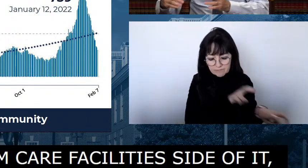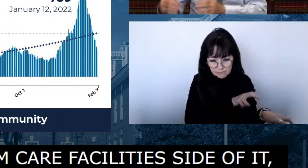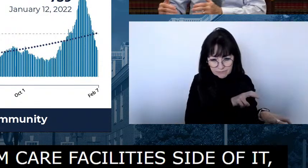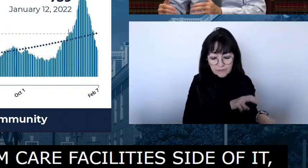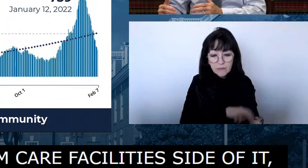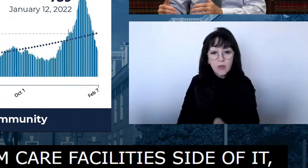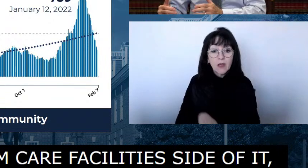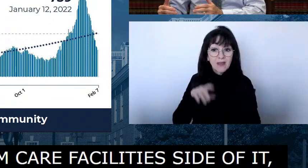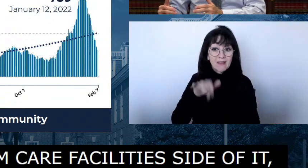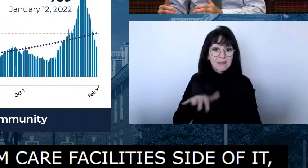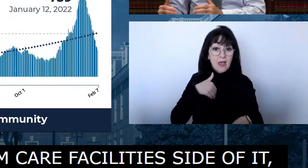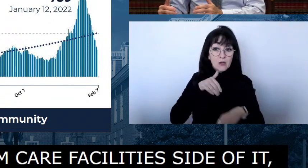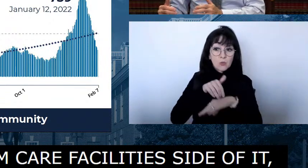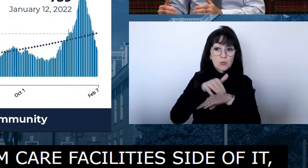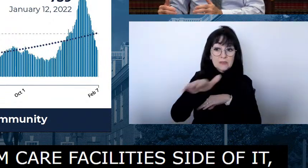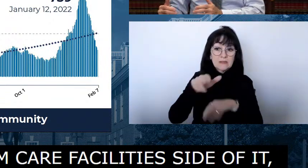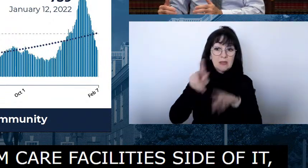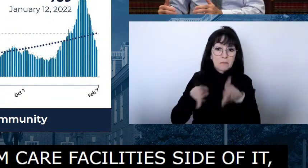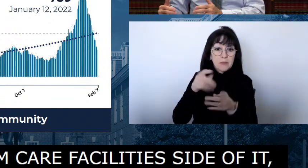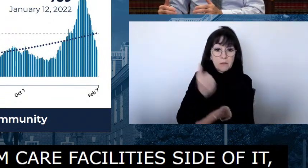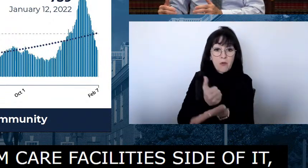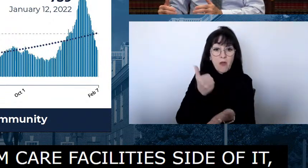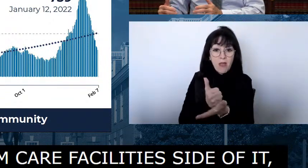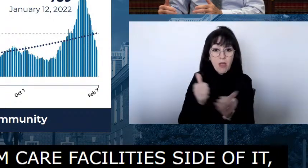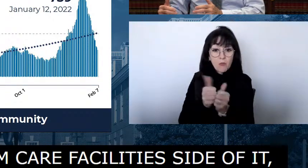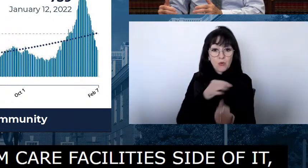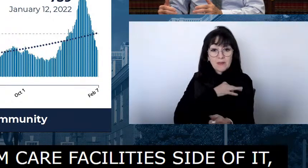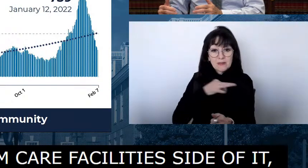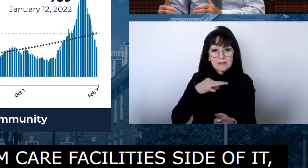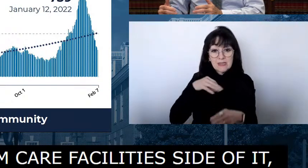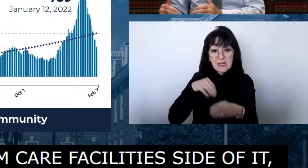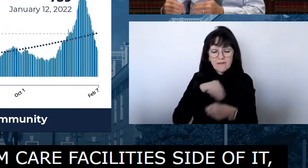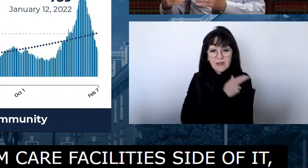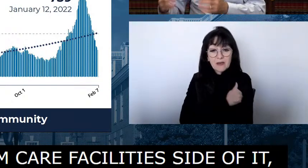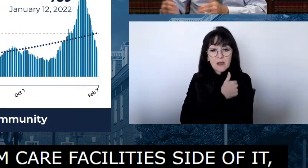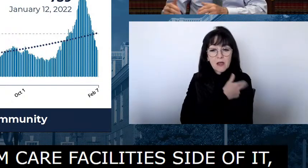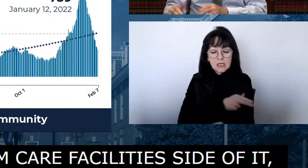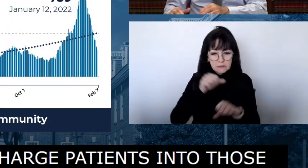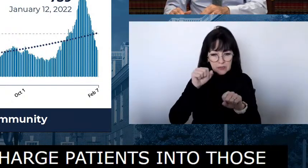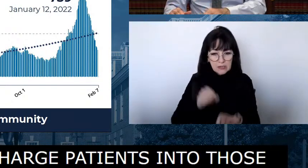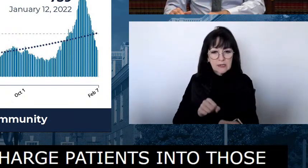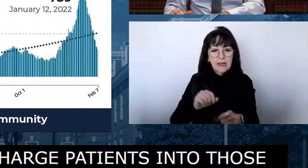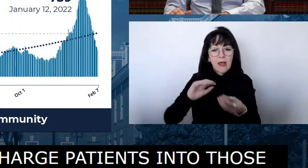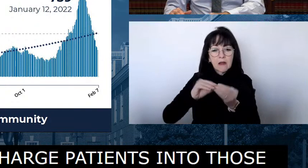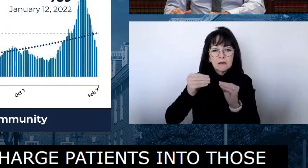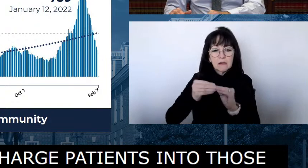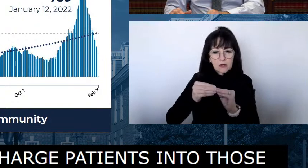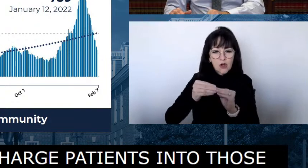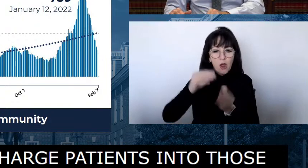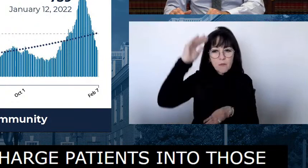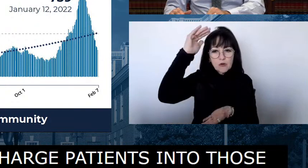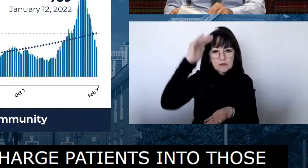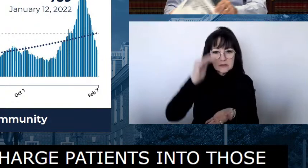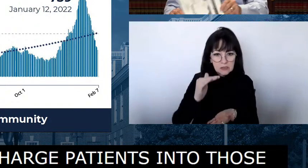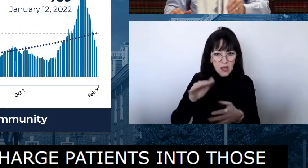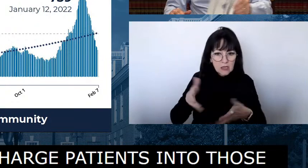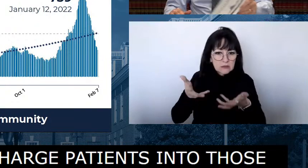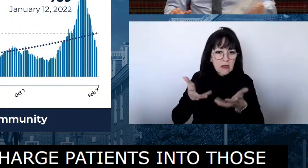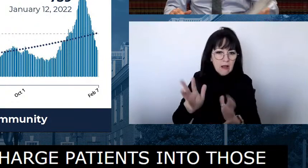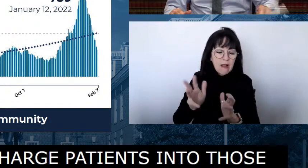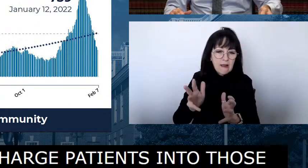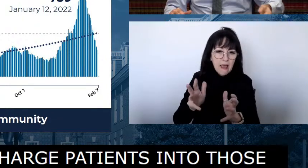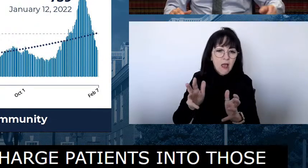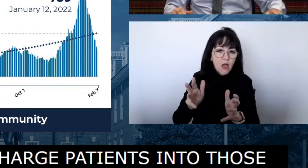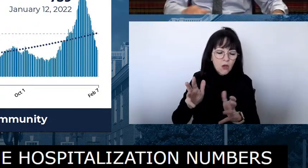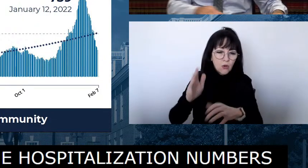decompress, driving the hospitalization numbers down for COVID, they still have a very high census. You can